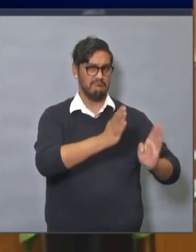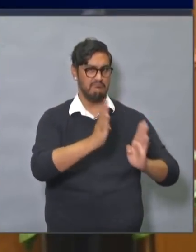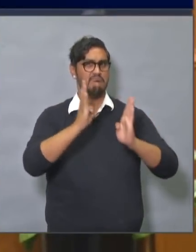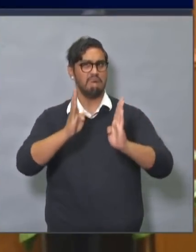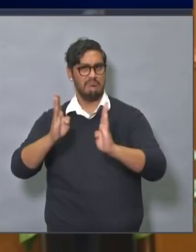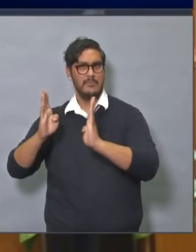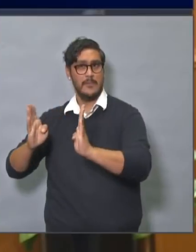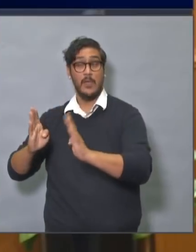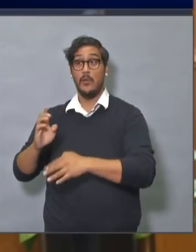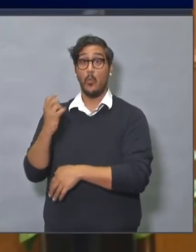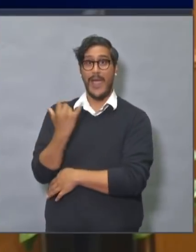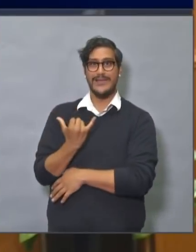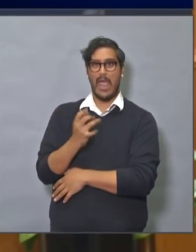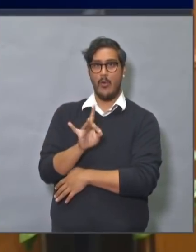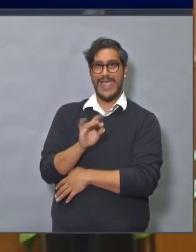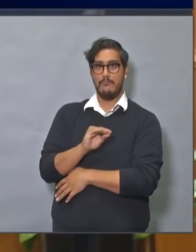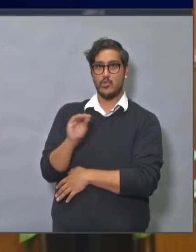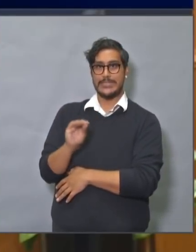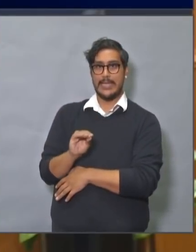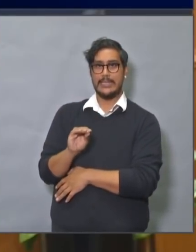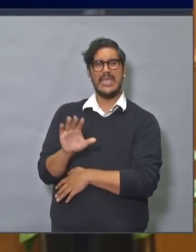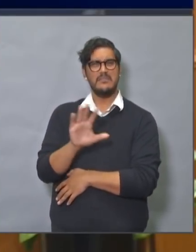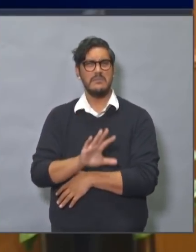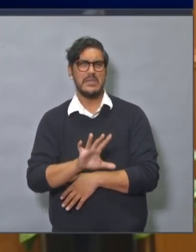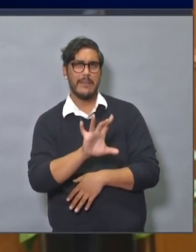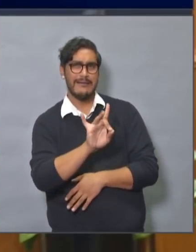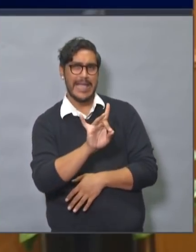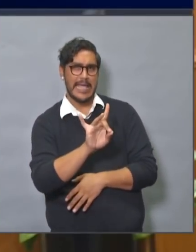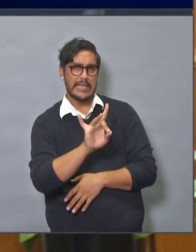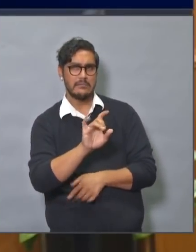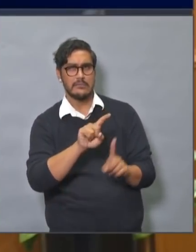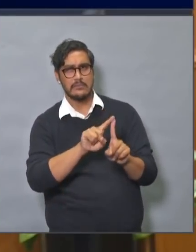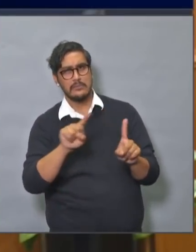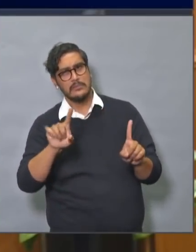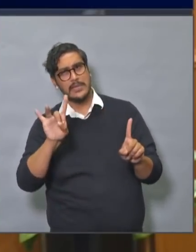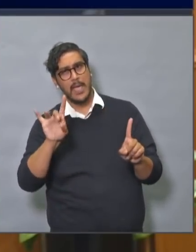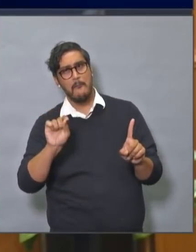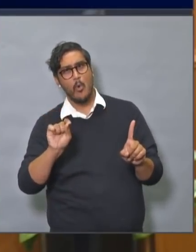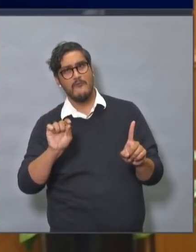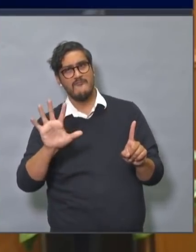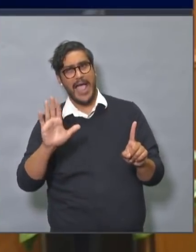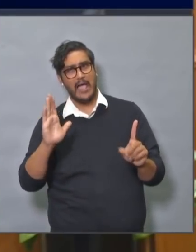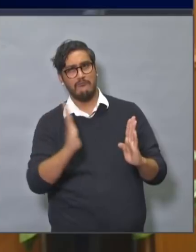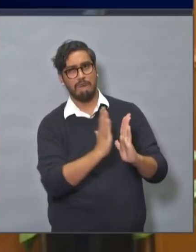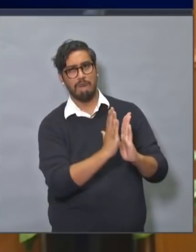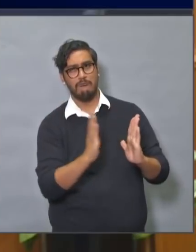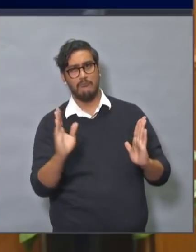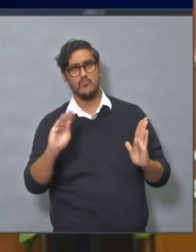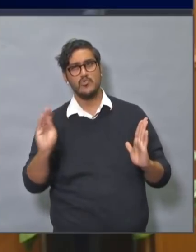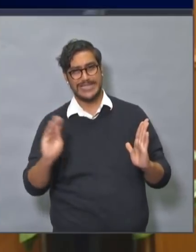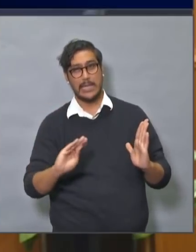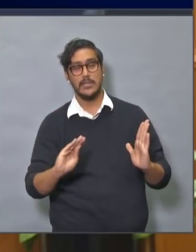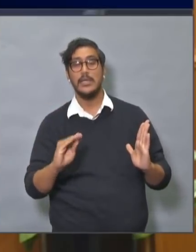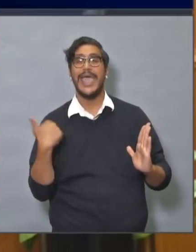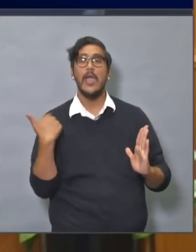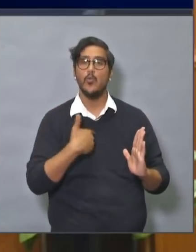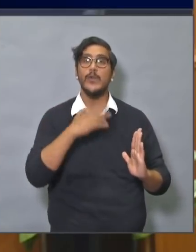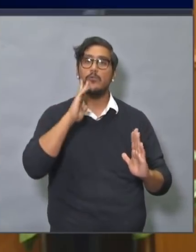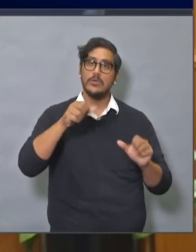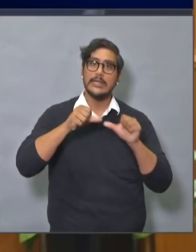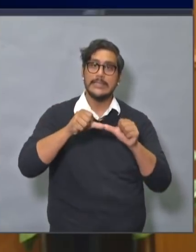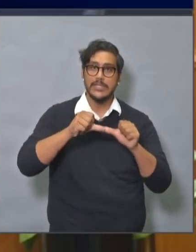is, I believe, 8%. It's been at about between 8% and 8.5% the last few days, and we'll continue to update